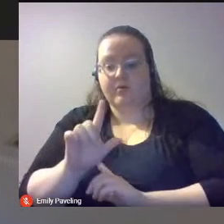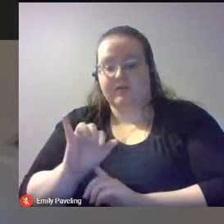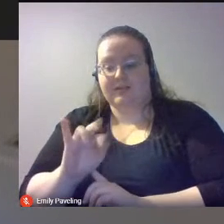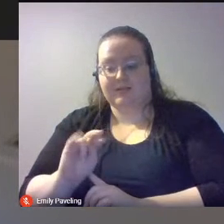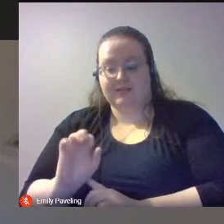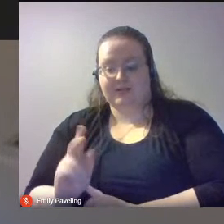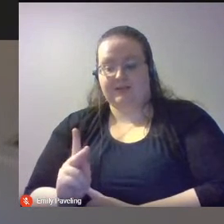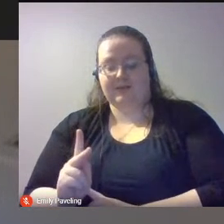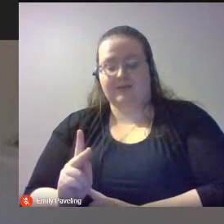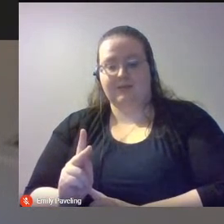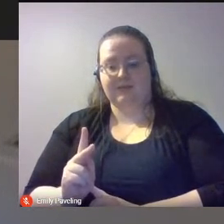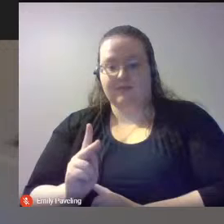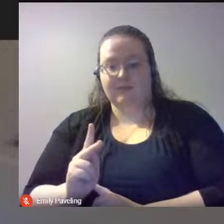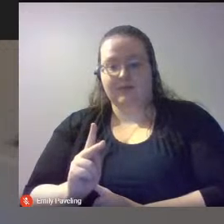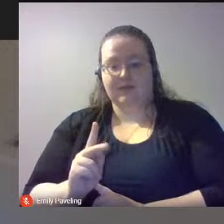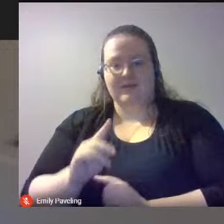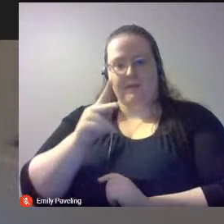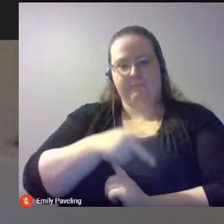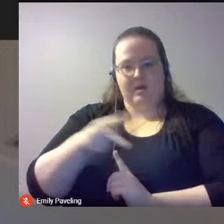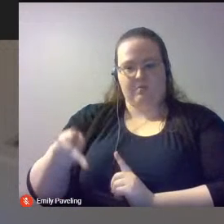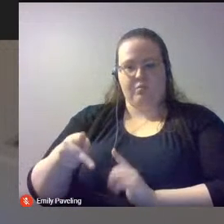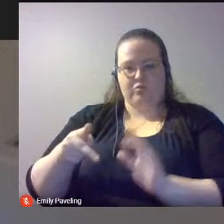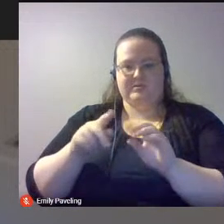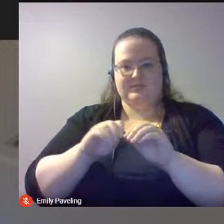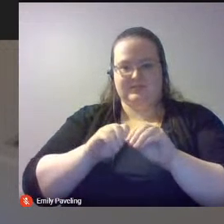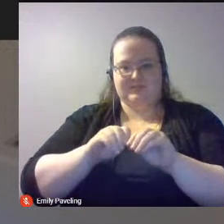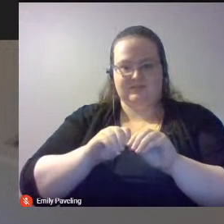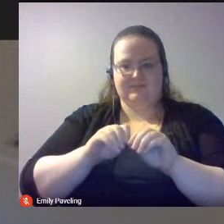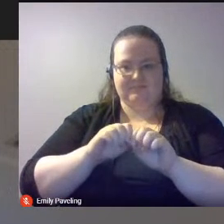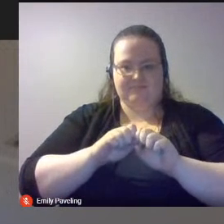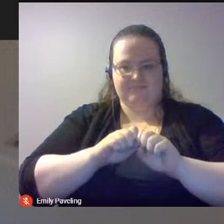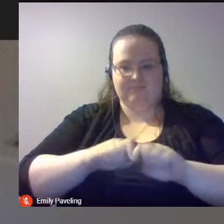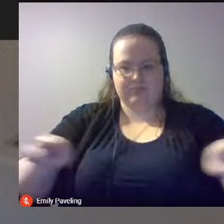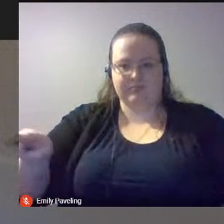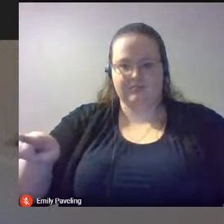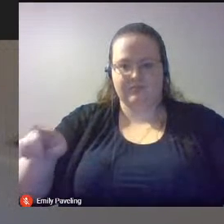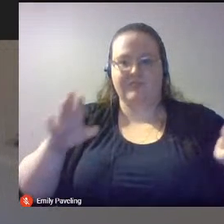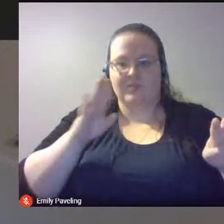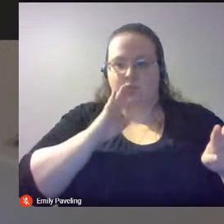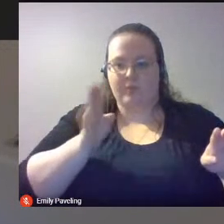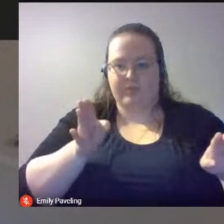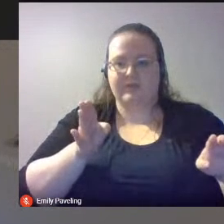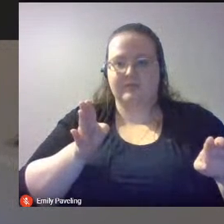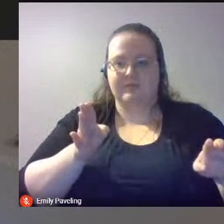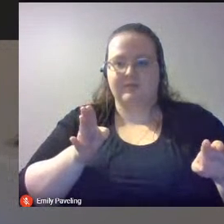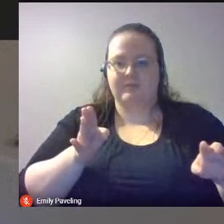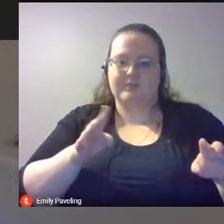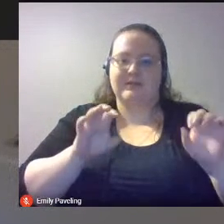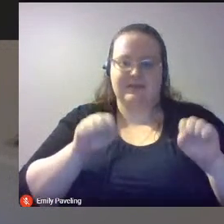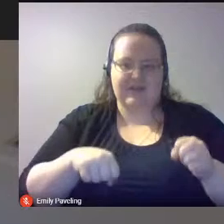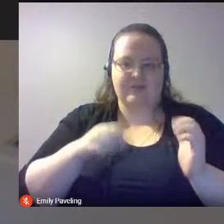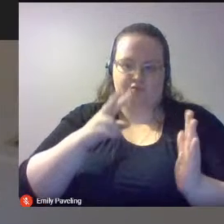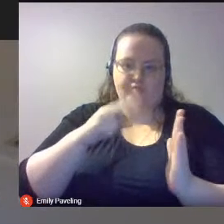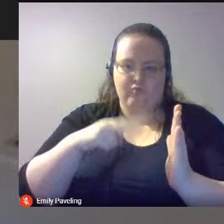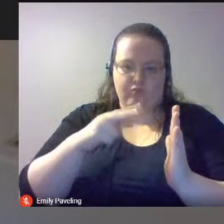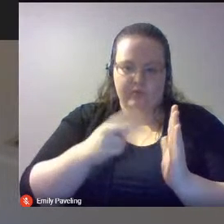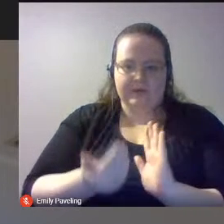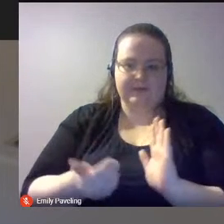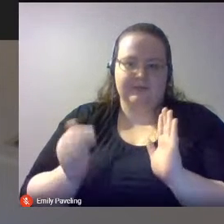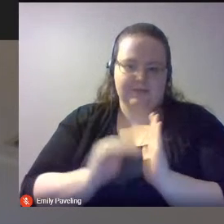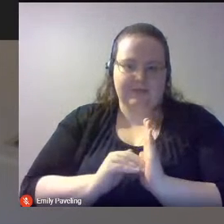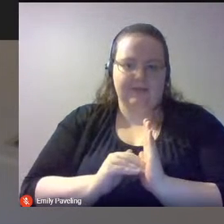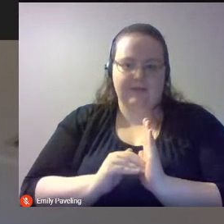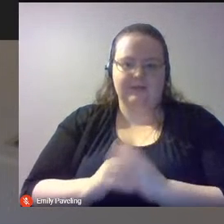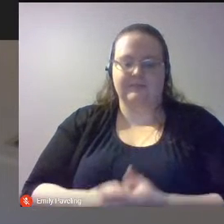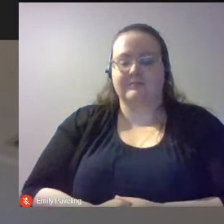tonight's presentation so you can take a look at it again if there's anything that you want to review one more time. Once again, we